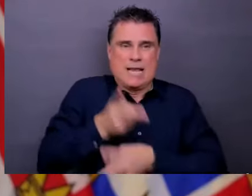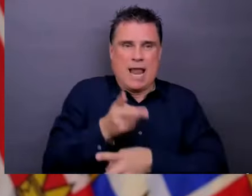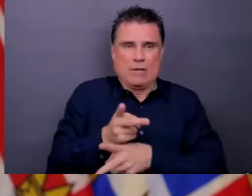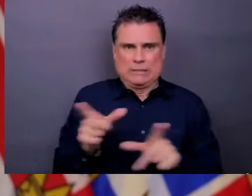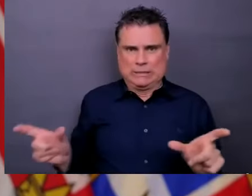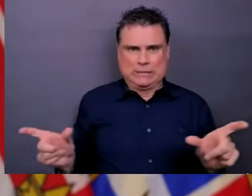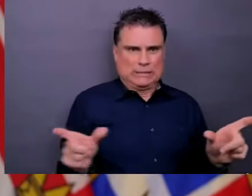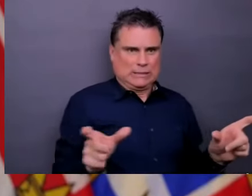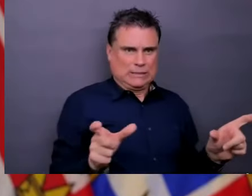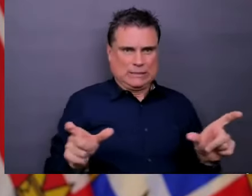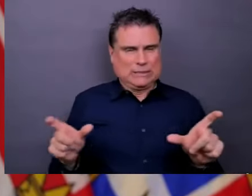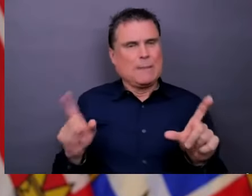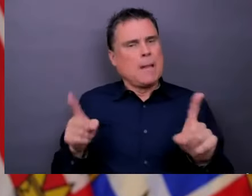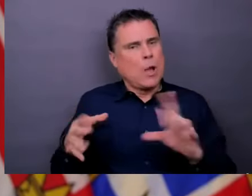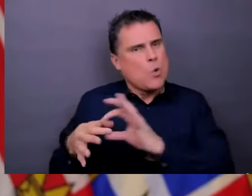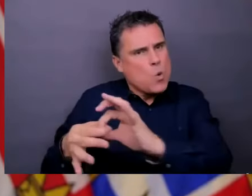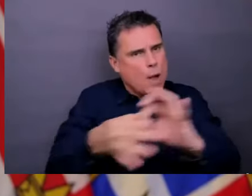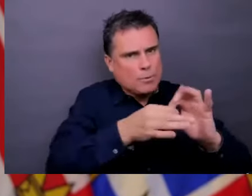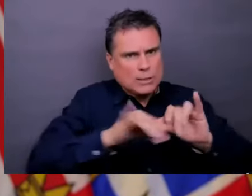Follow up, Marcella?